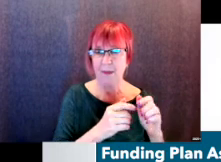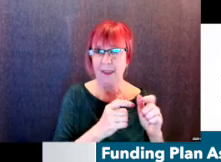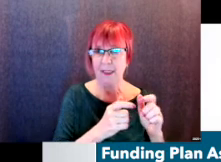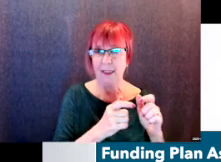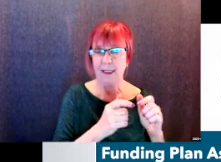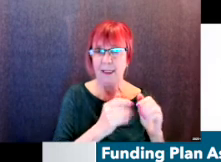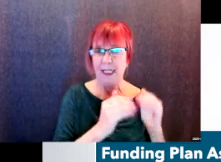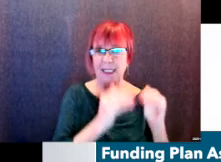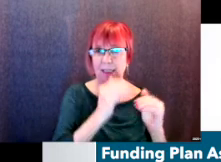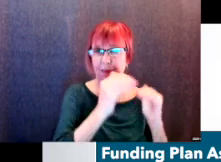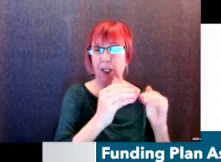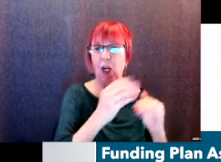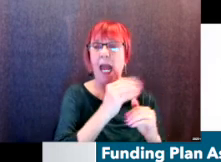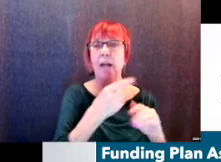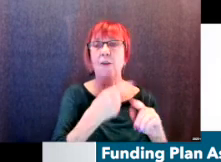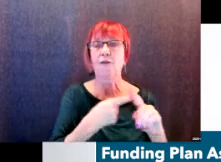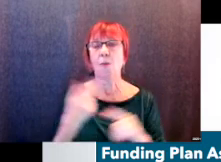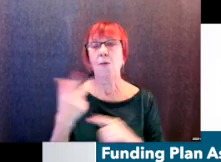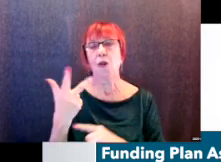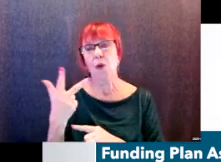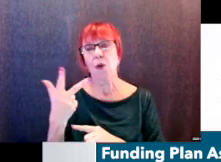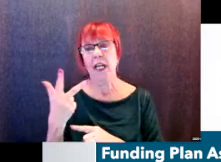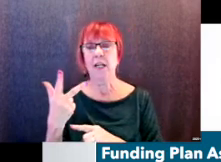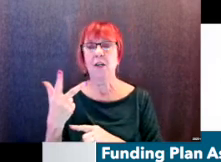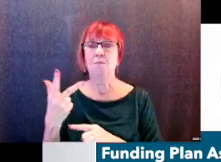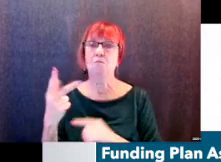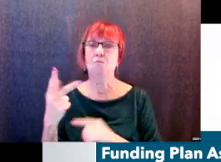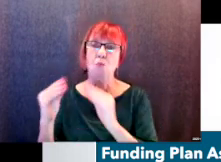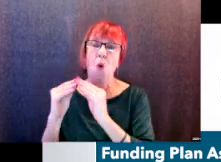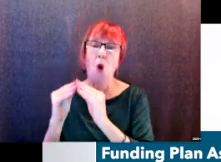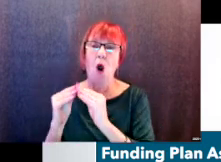in all our meetings rather than outlines.